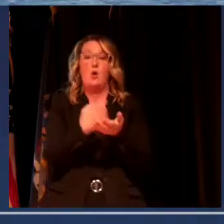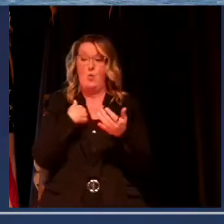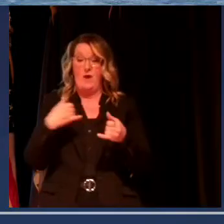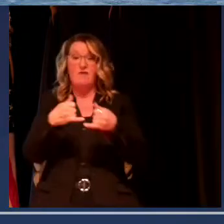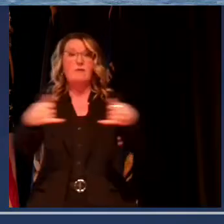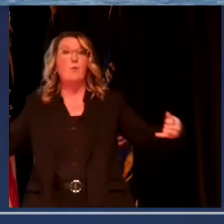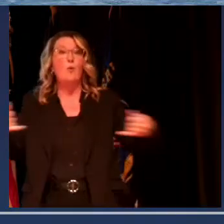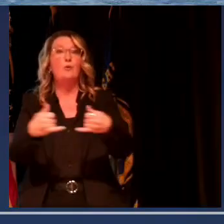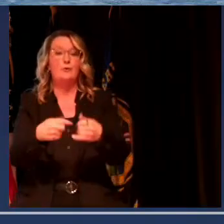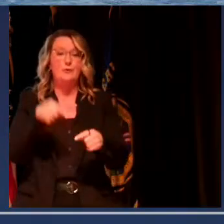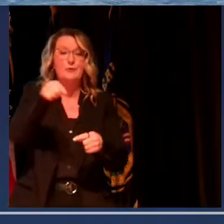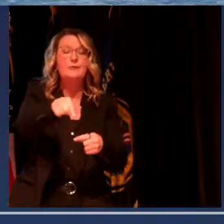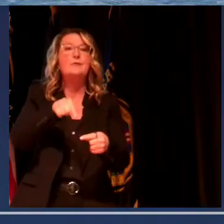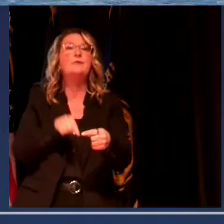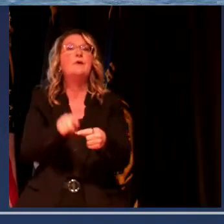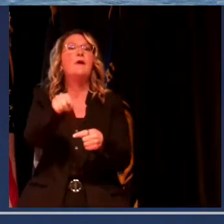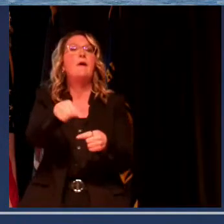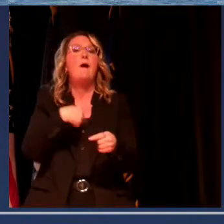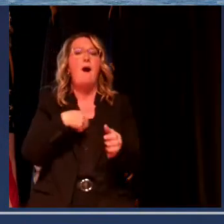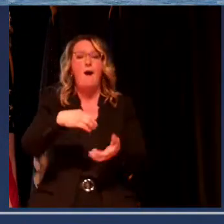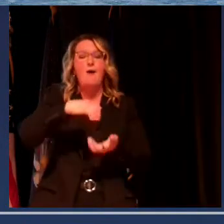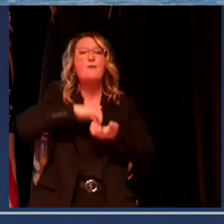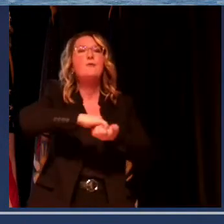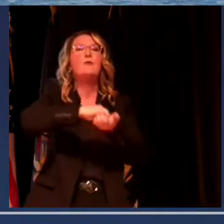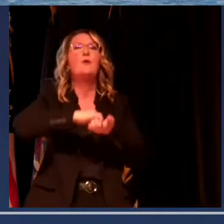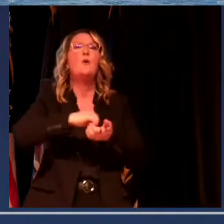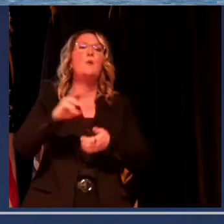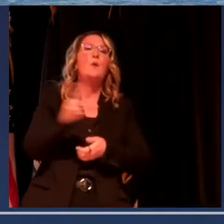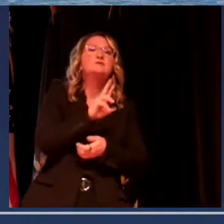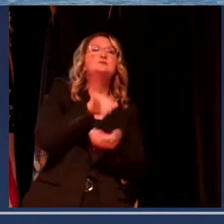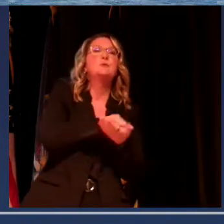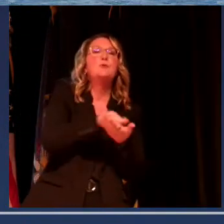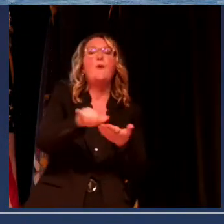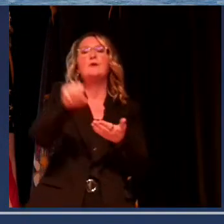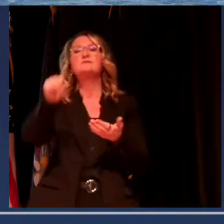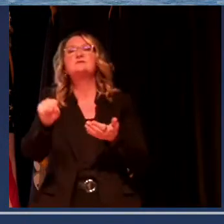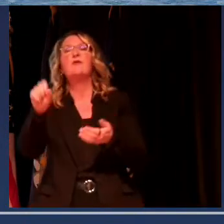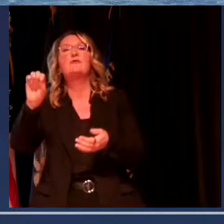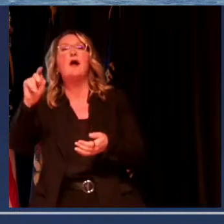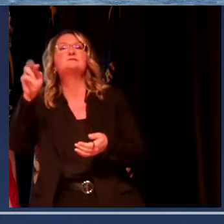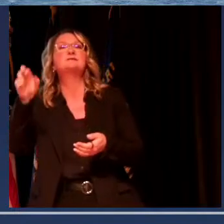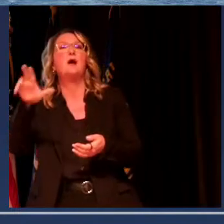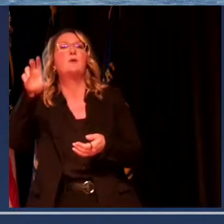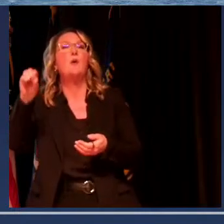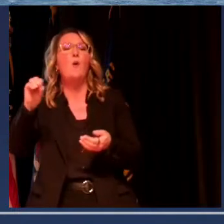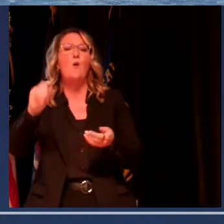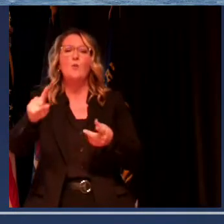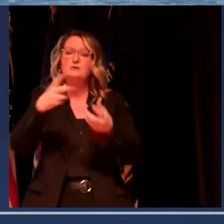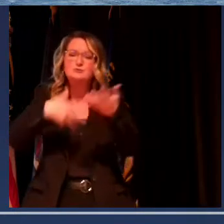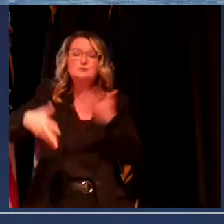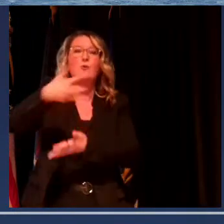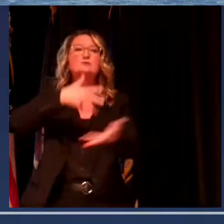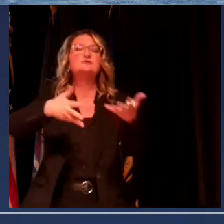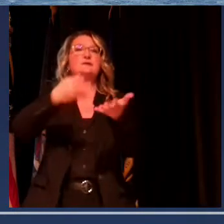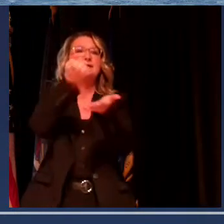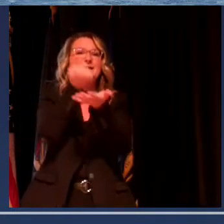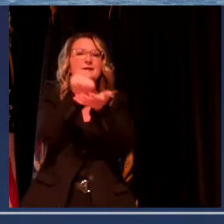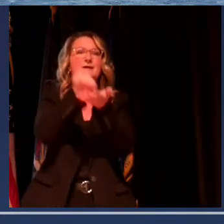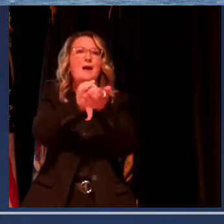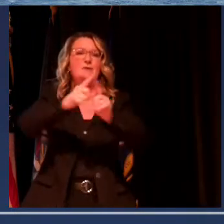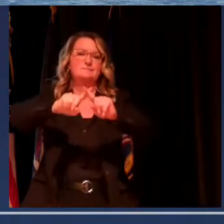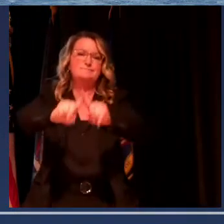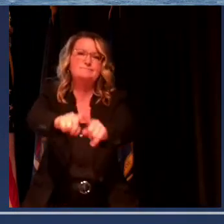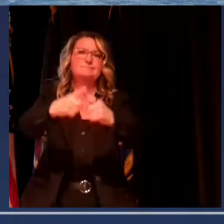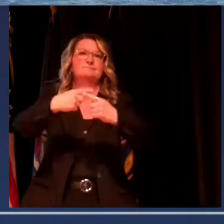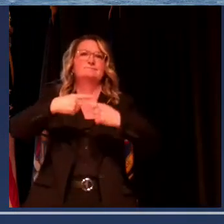international border. Our two great regions of Western New York and Southern Ontario are socially and economically interdependent in